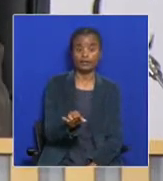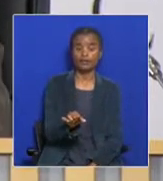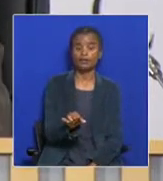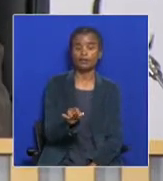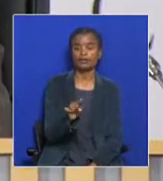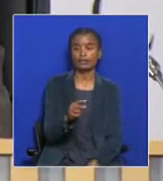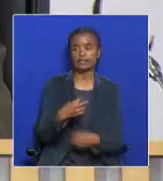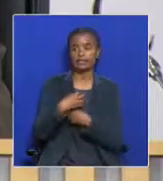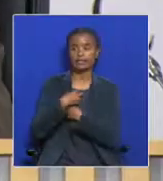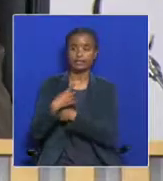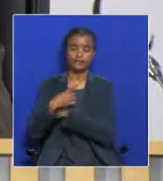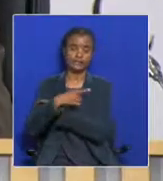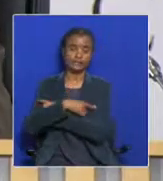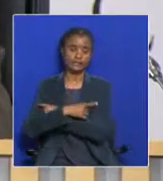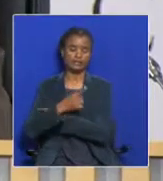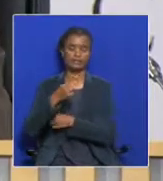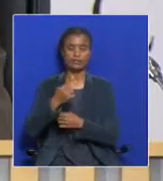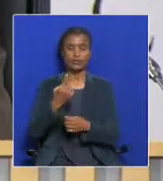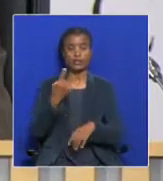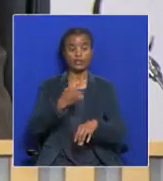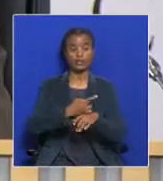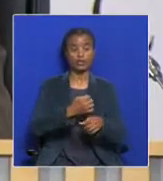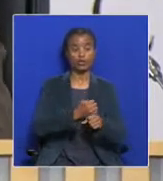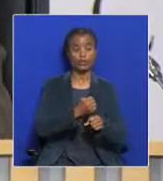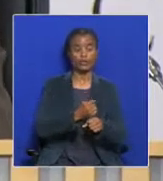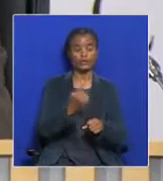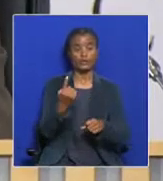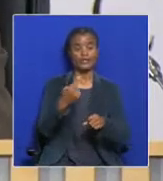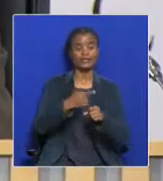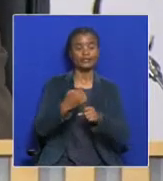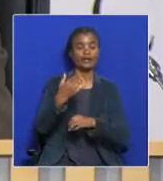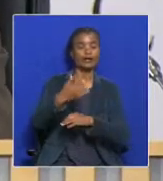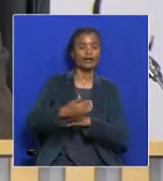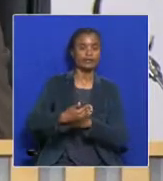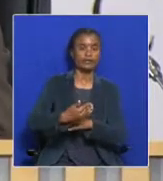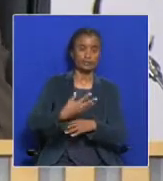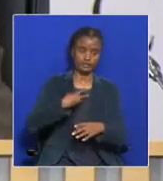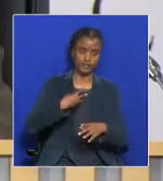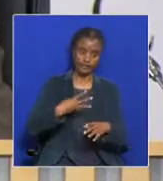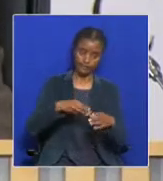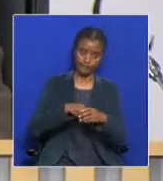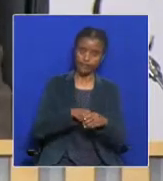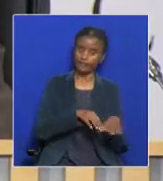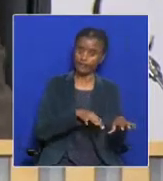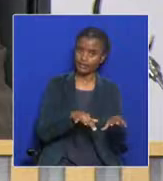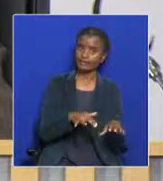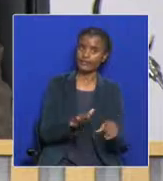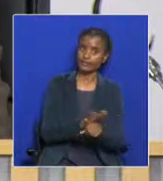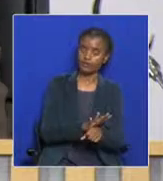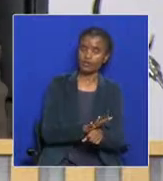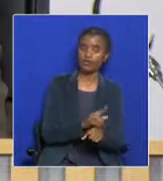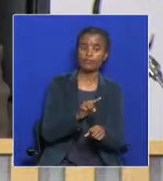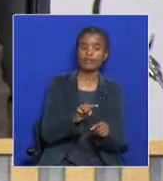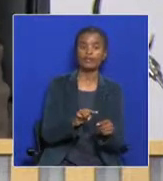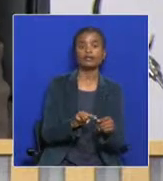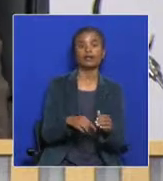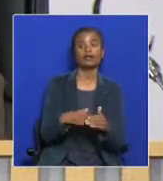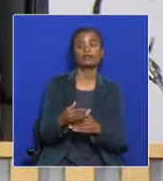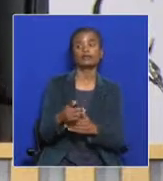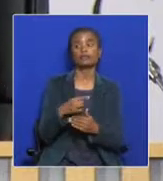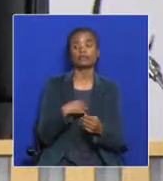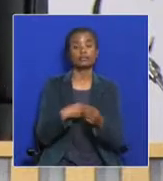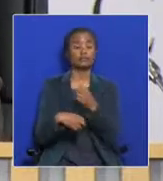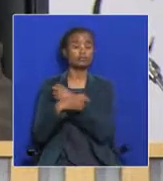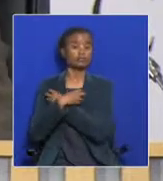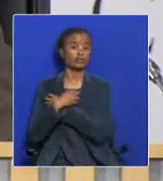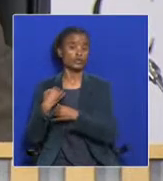day of the operation and 1 day after that I was actively involved. But other than that, I enjoyed my vacation leave, came back on the 29th, and